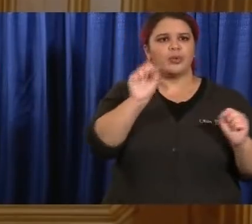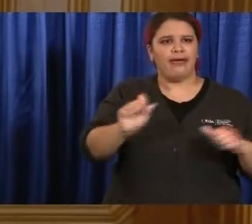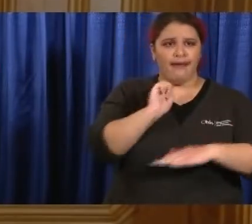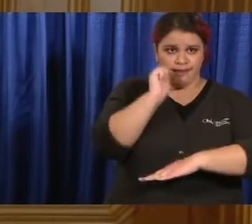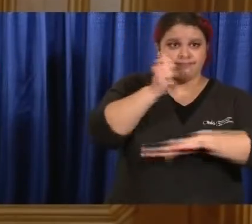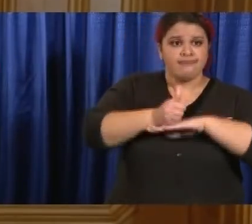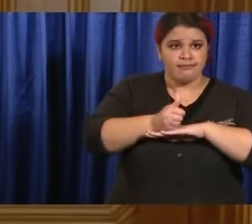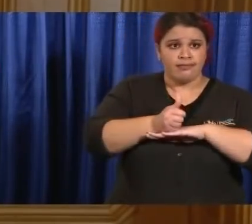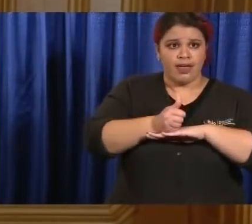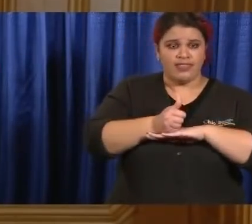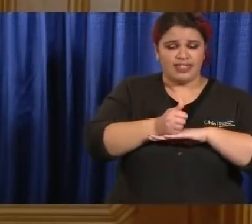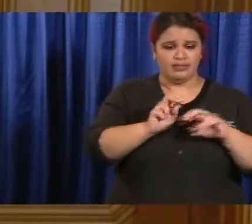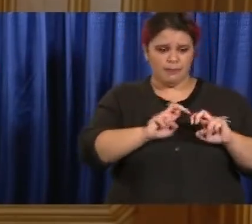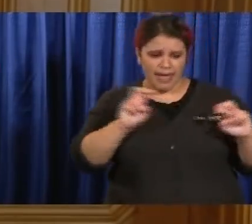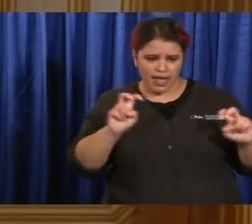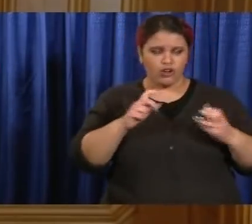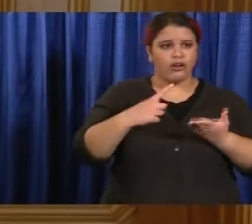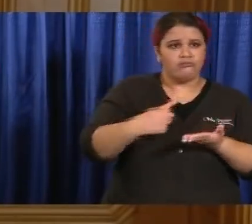process?